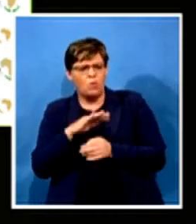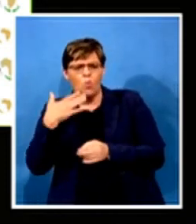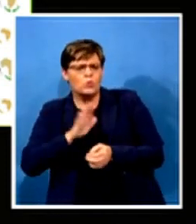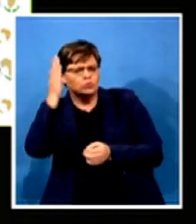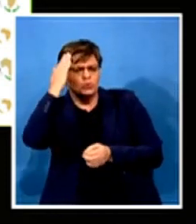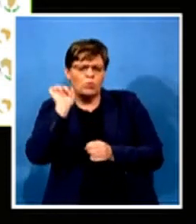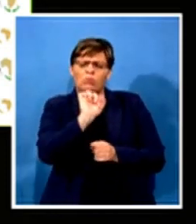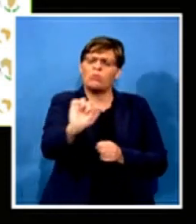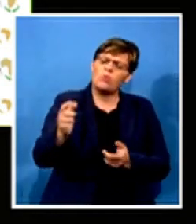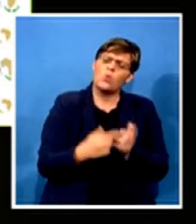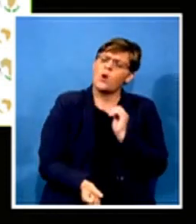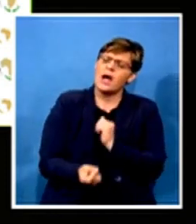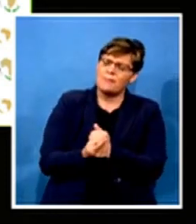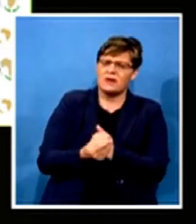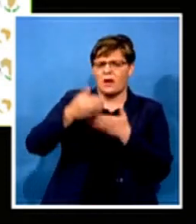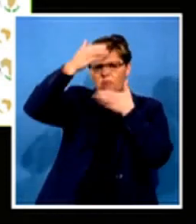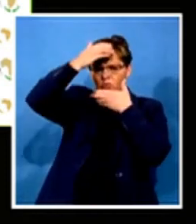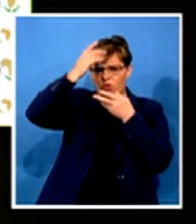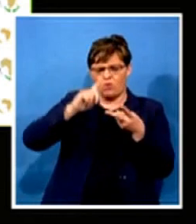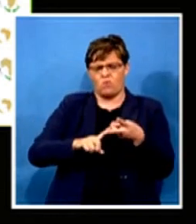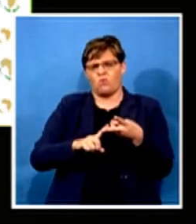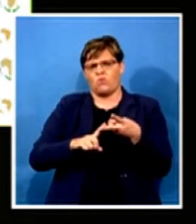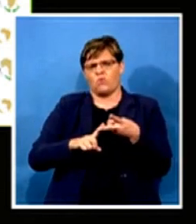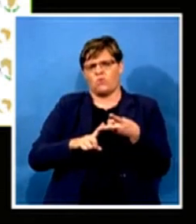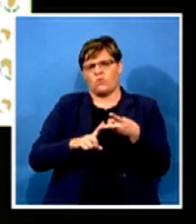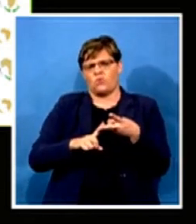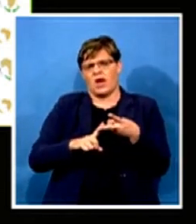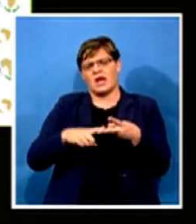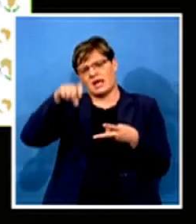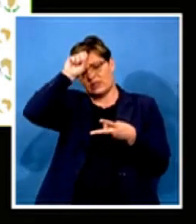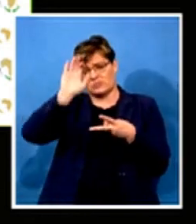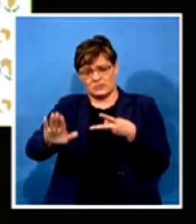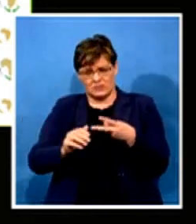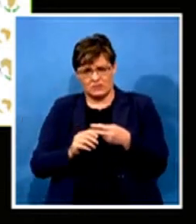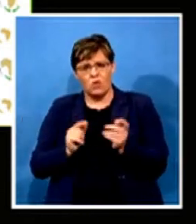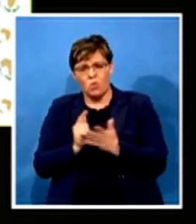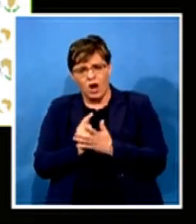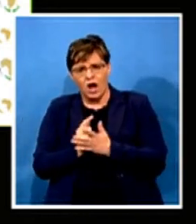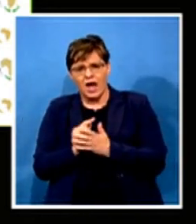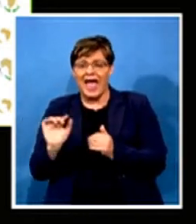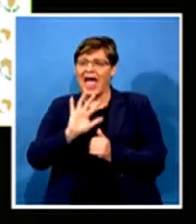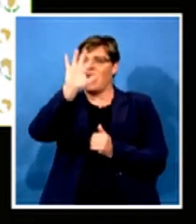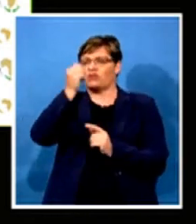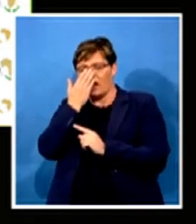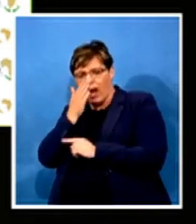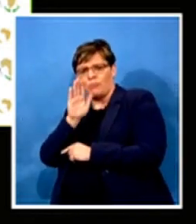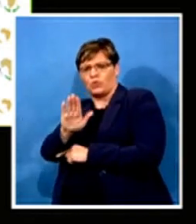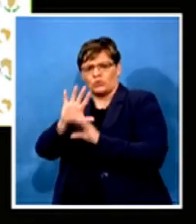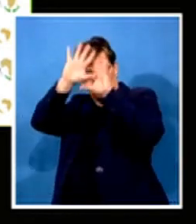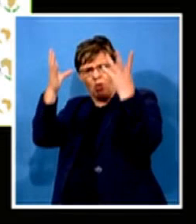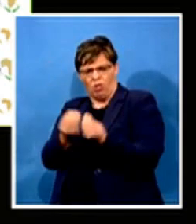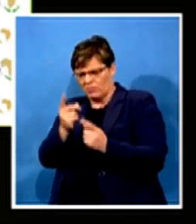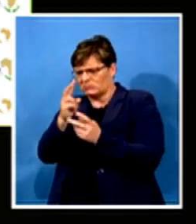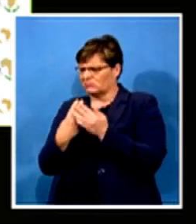Morocco and Egypt in the spirit of the whole of Africa approach. So we are hoping and expecting to get more